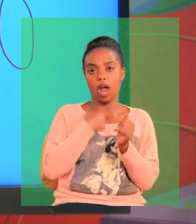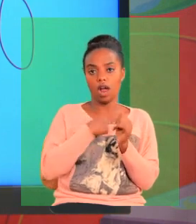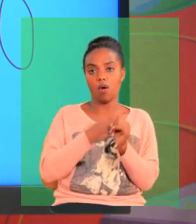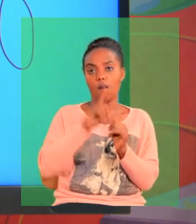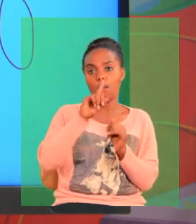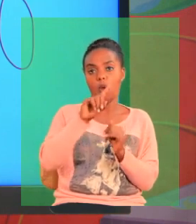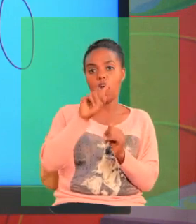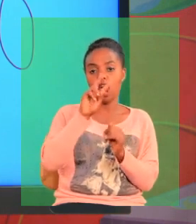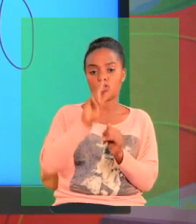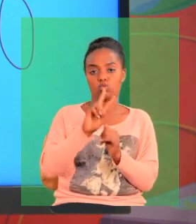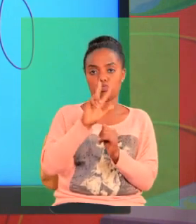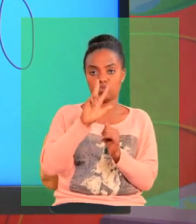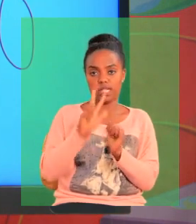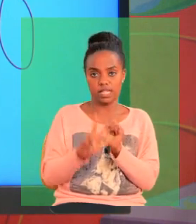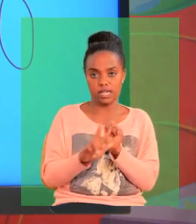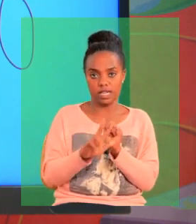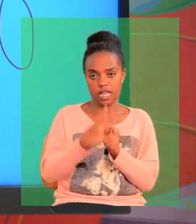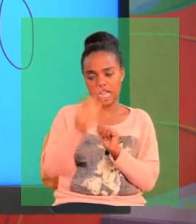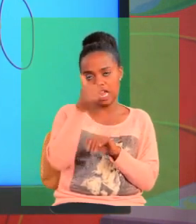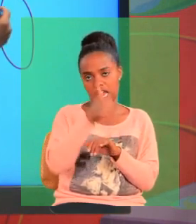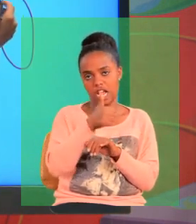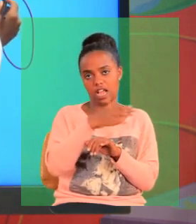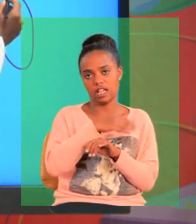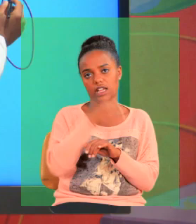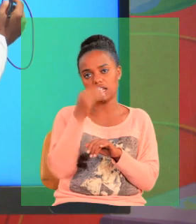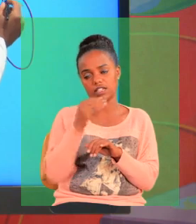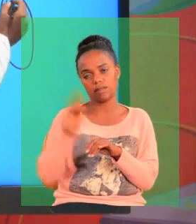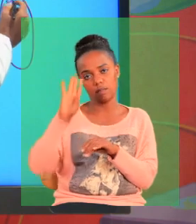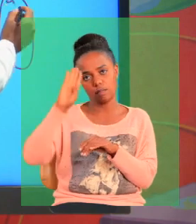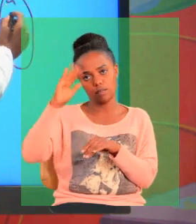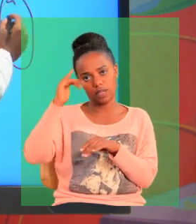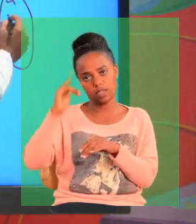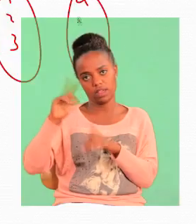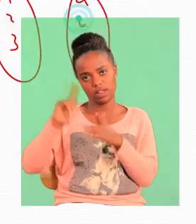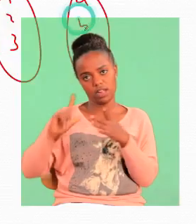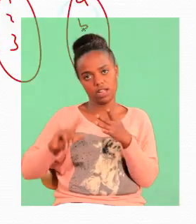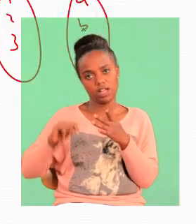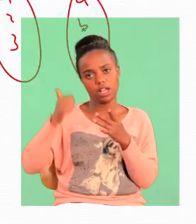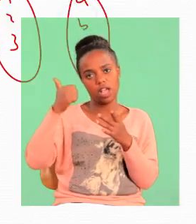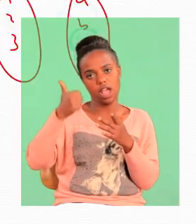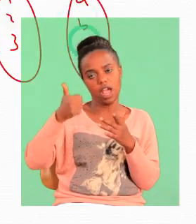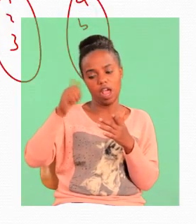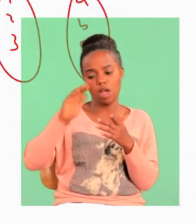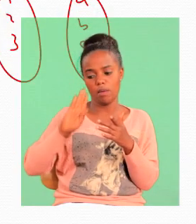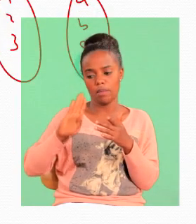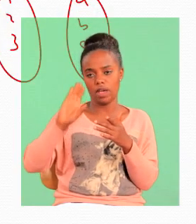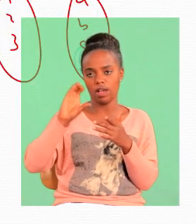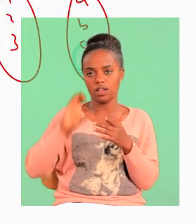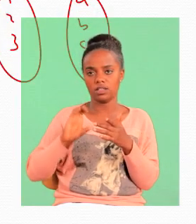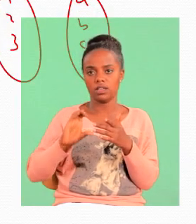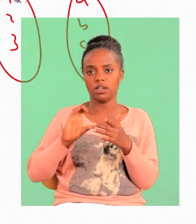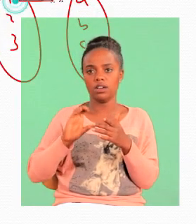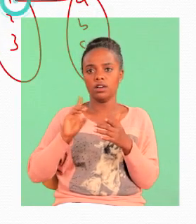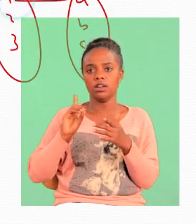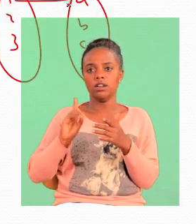2, 3. And we have here it is a, b, c,